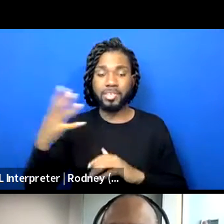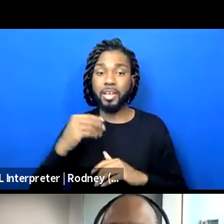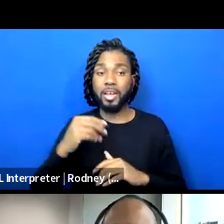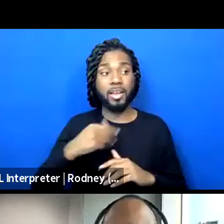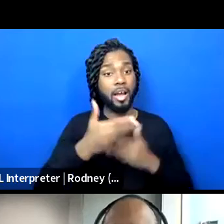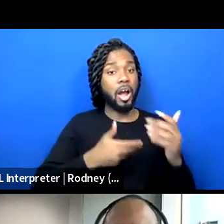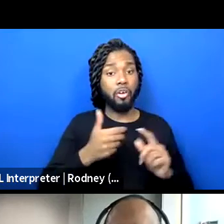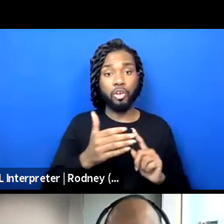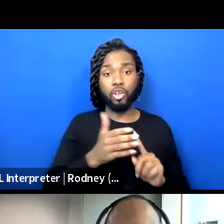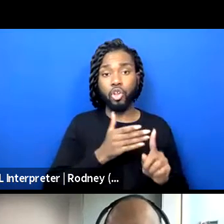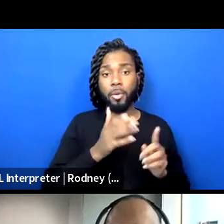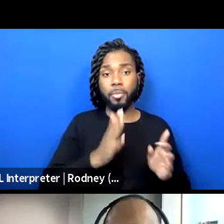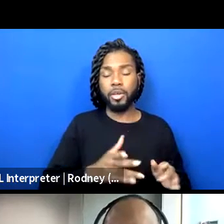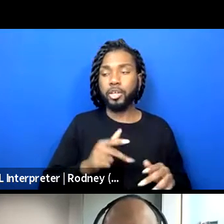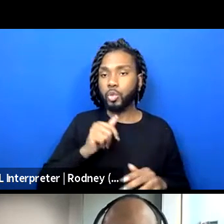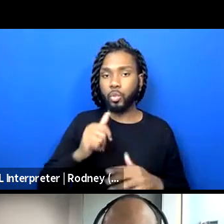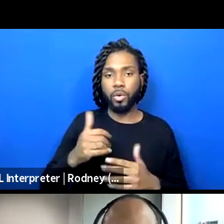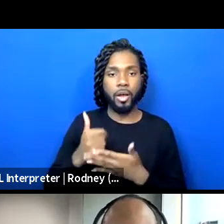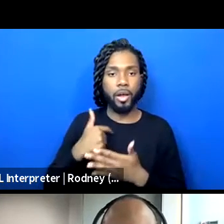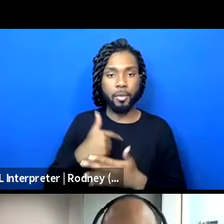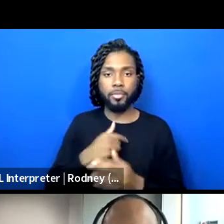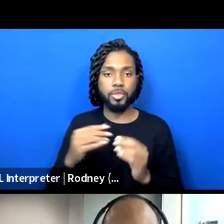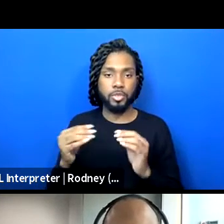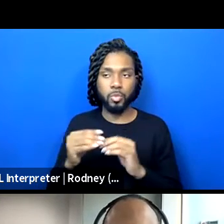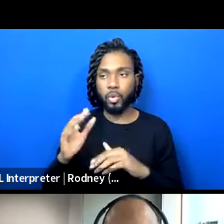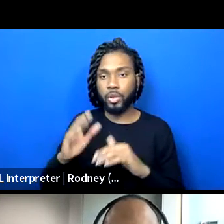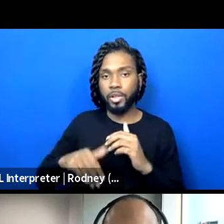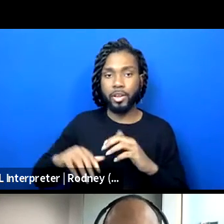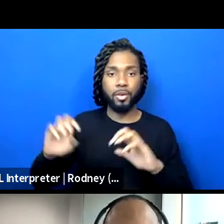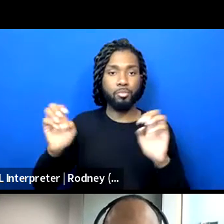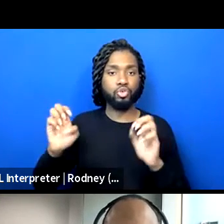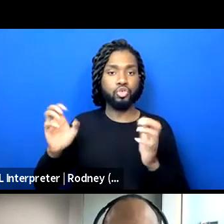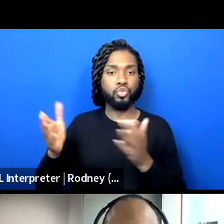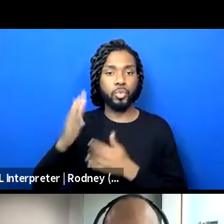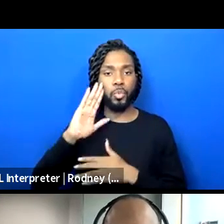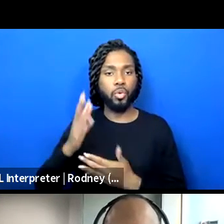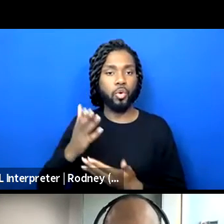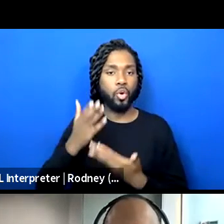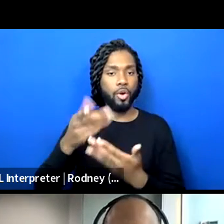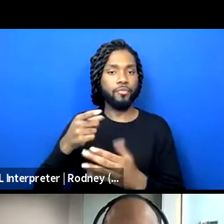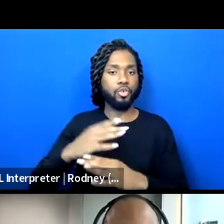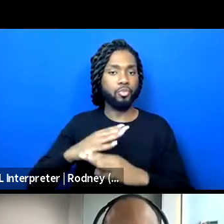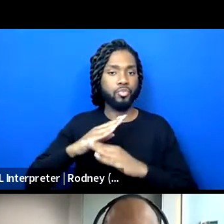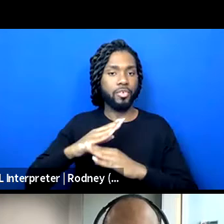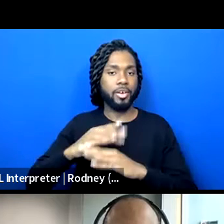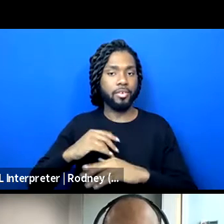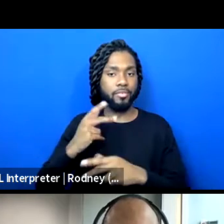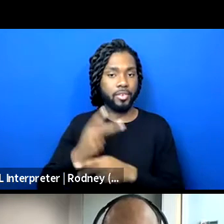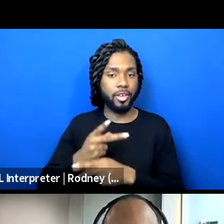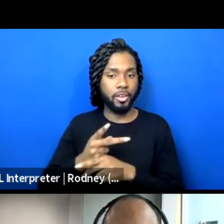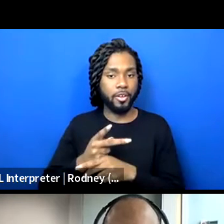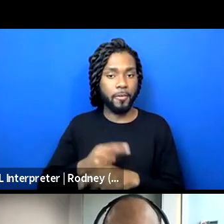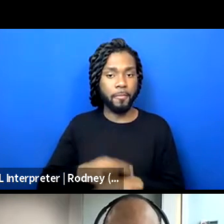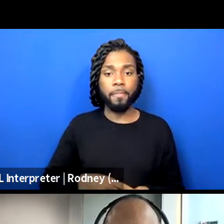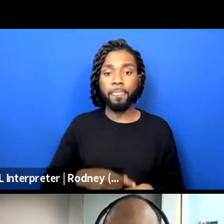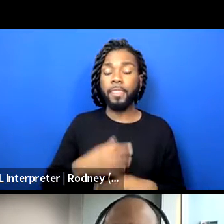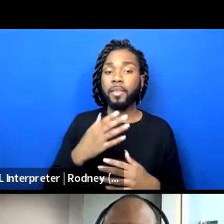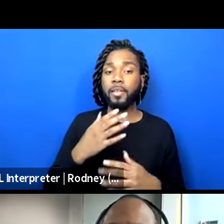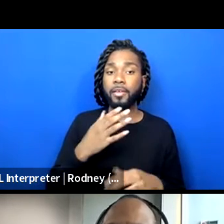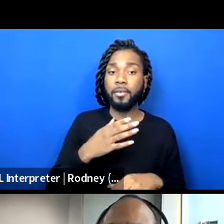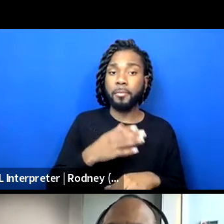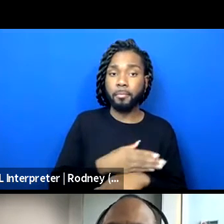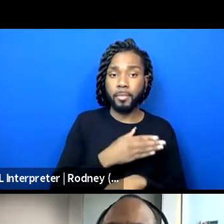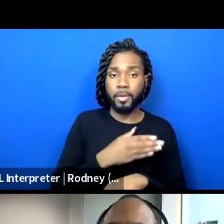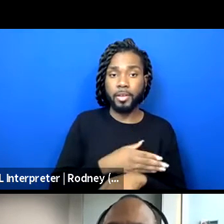than an emergency room will offer you preventative care. Health maintenance beats ambulatory